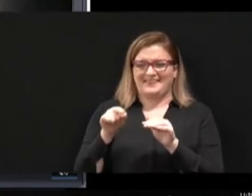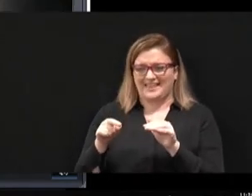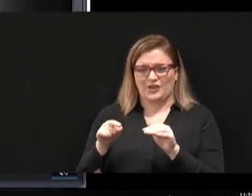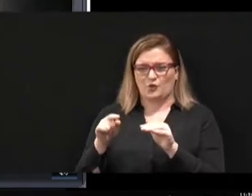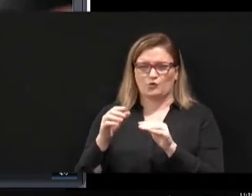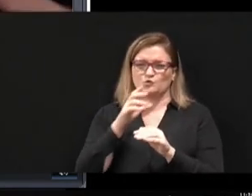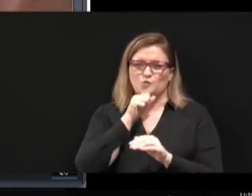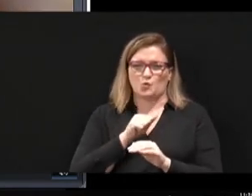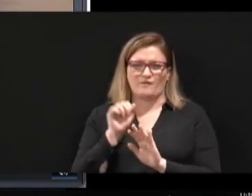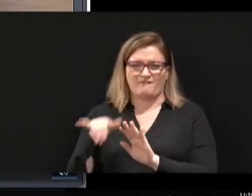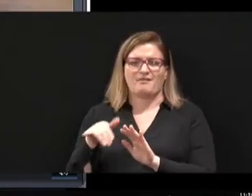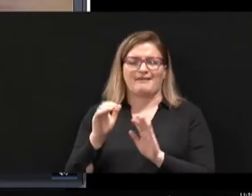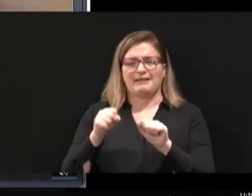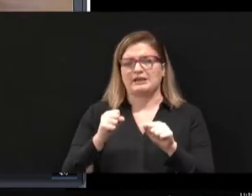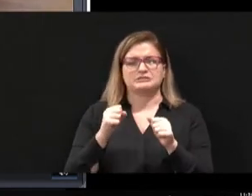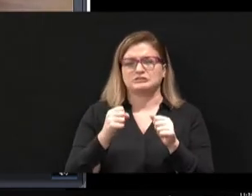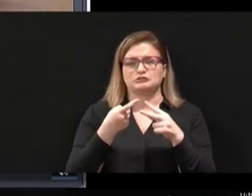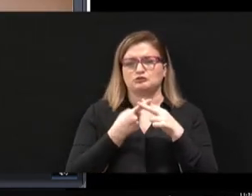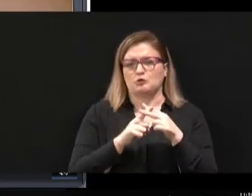part.